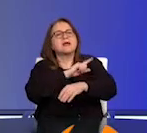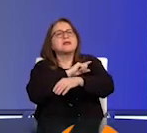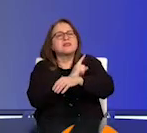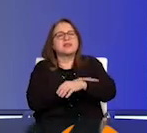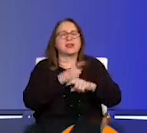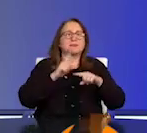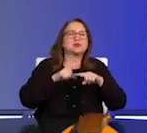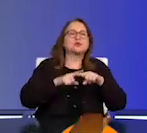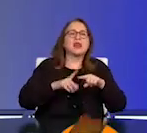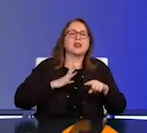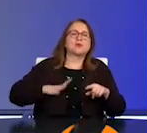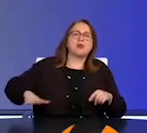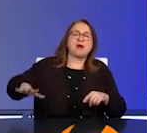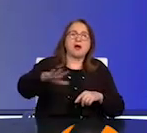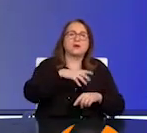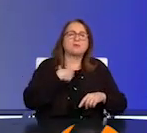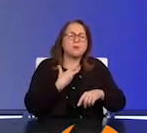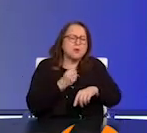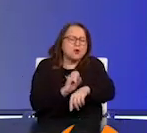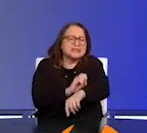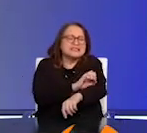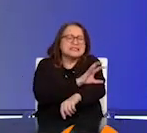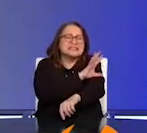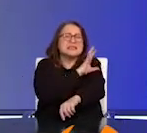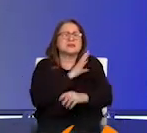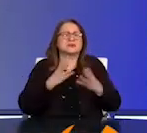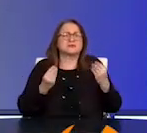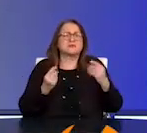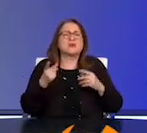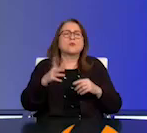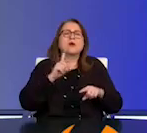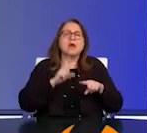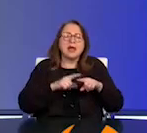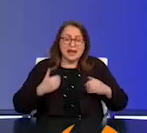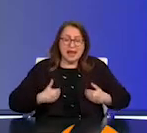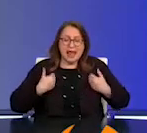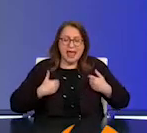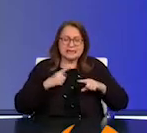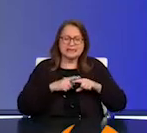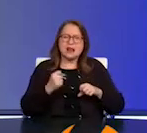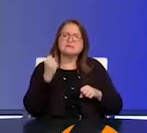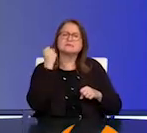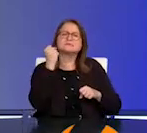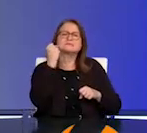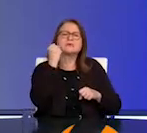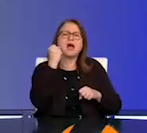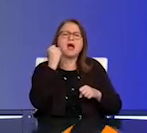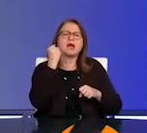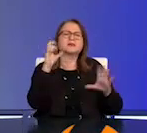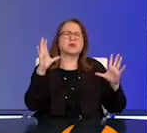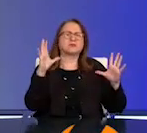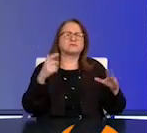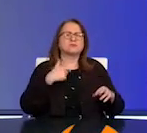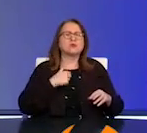particularly touched by the remarkable resilience of her youth. It gives me special pride that